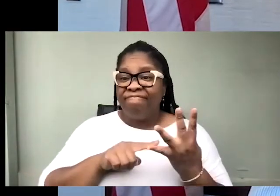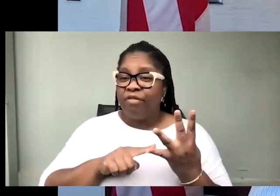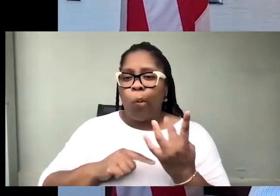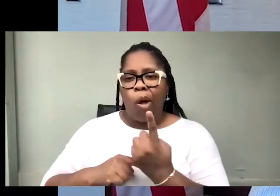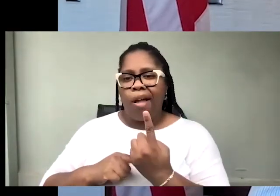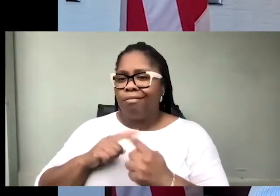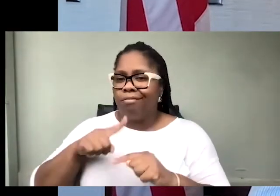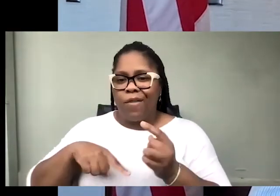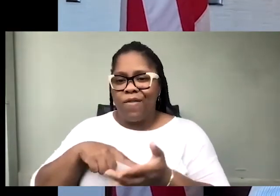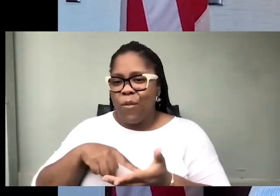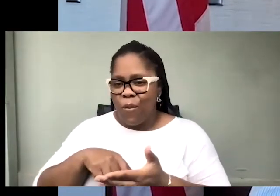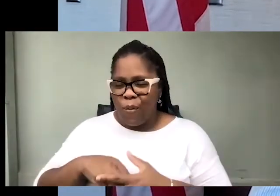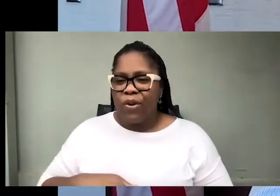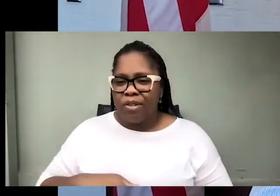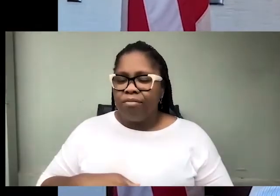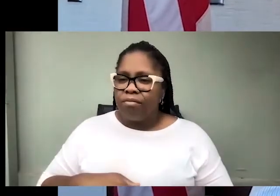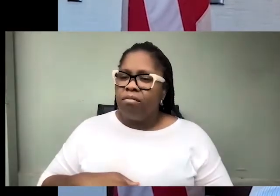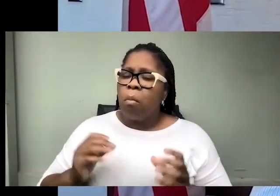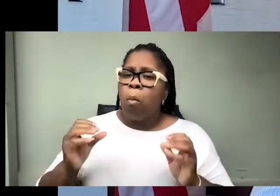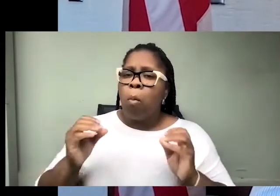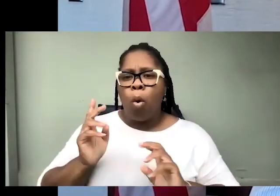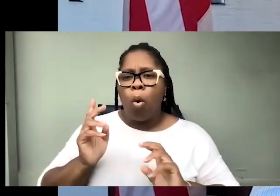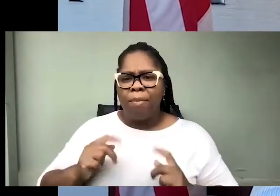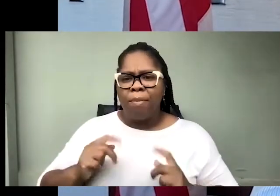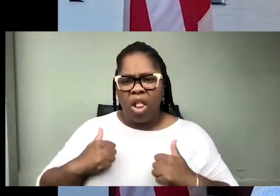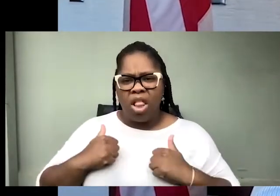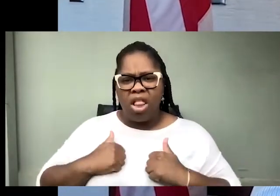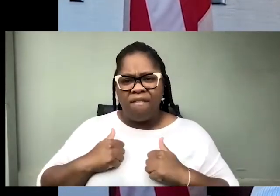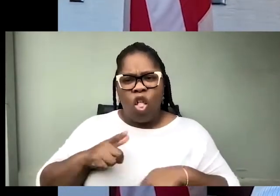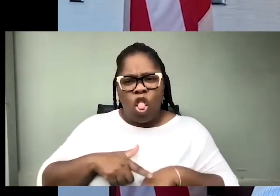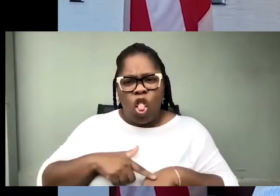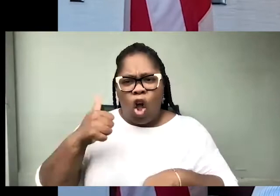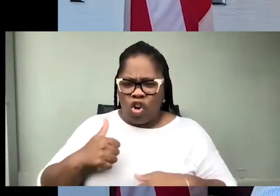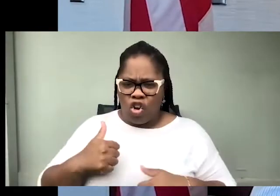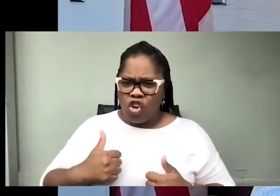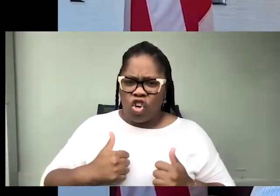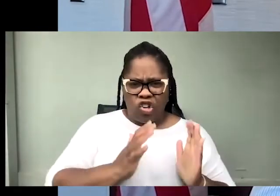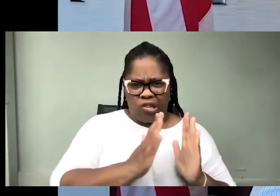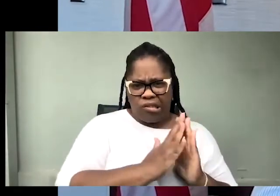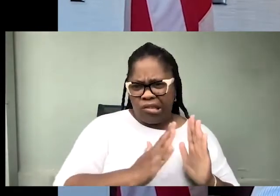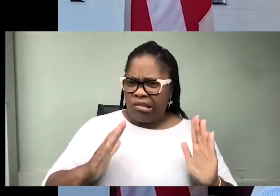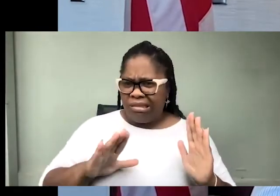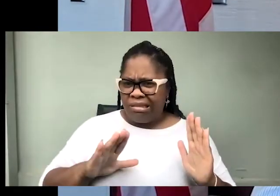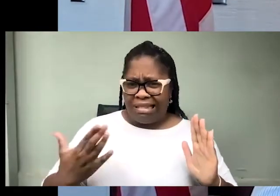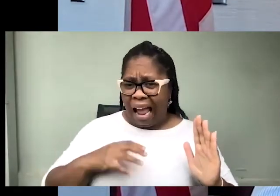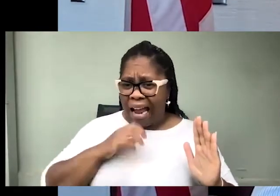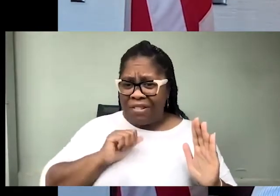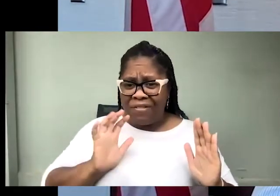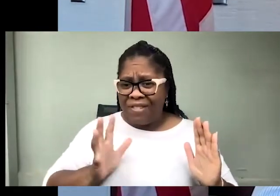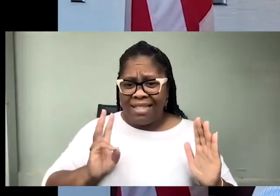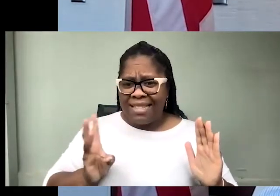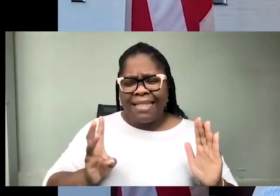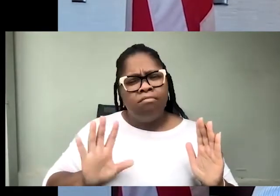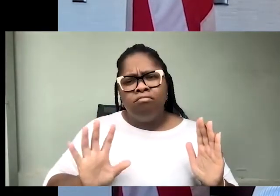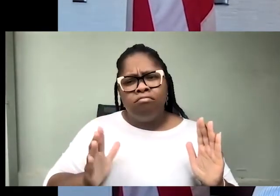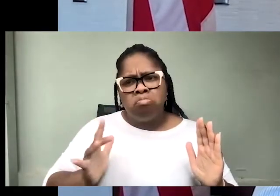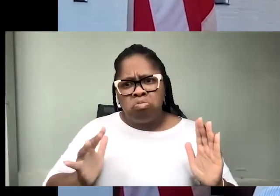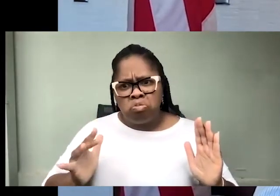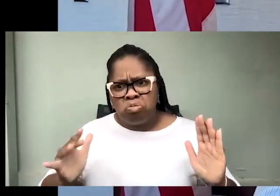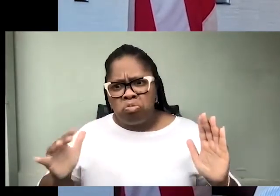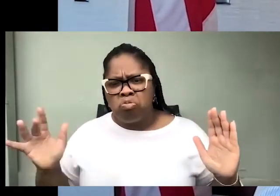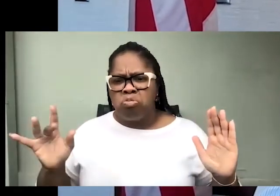As more Orange County residents live longer, many will seek care to allow them to live in optimal health where they are most comfortable, at